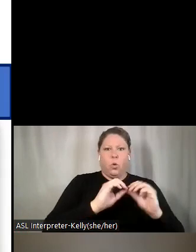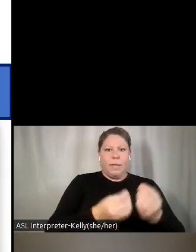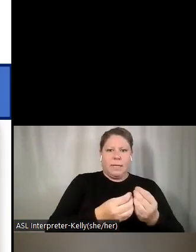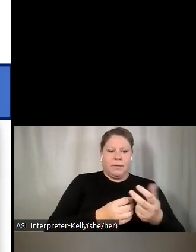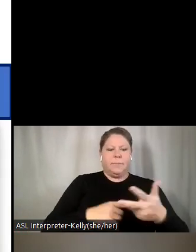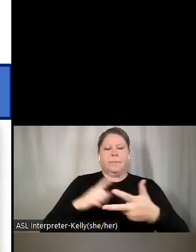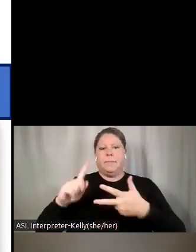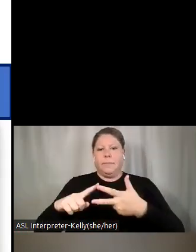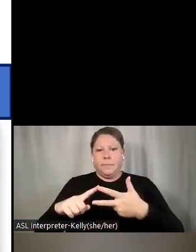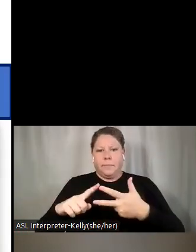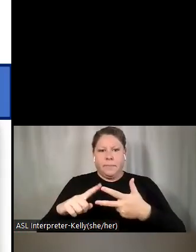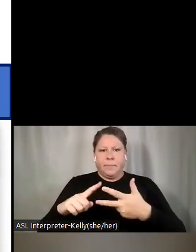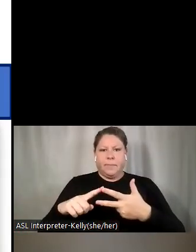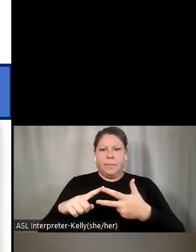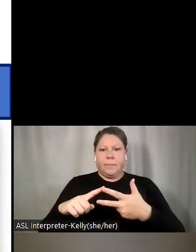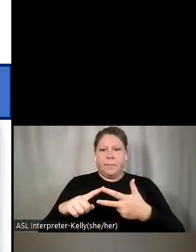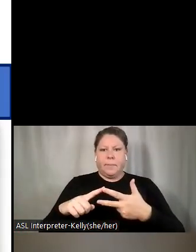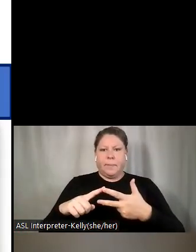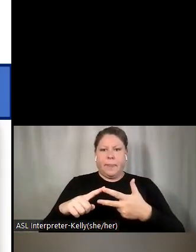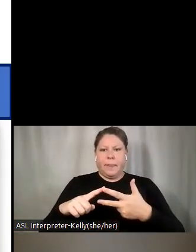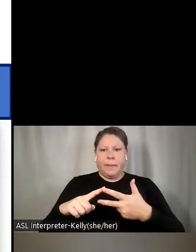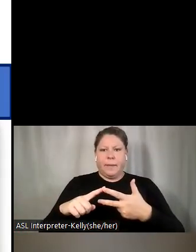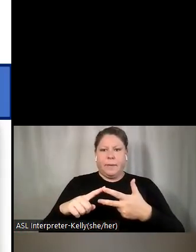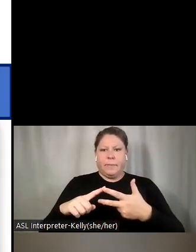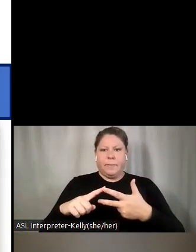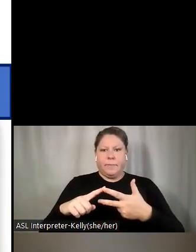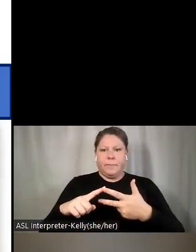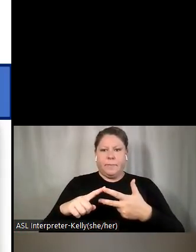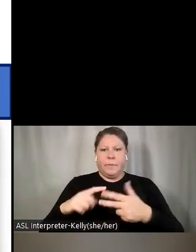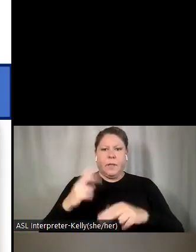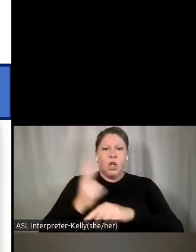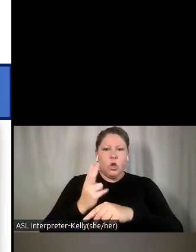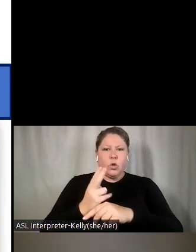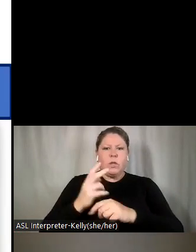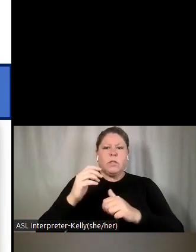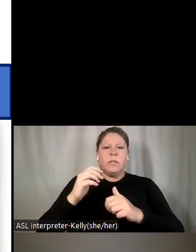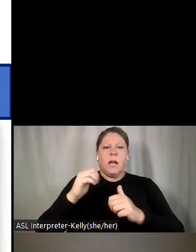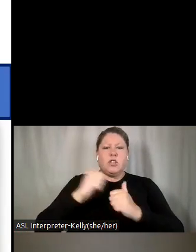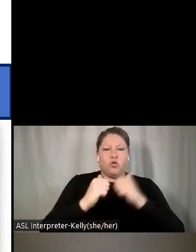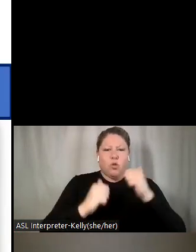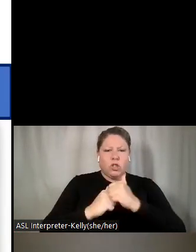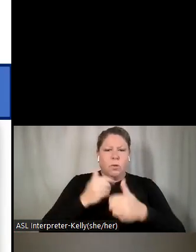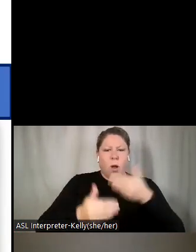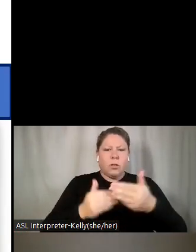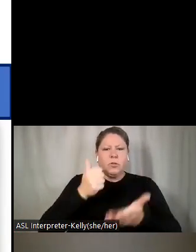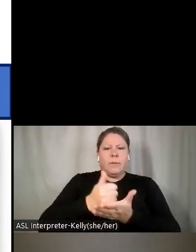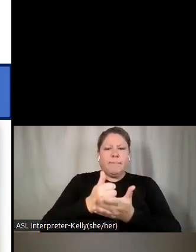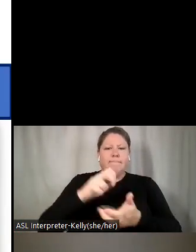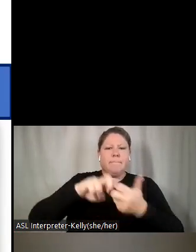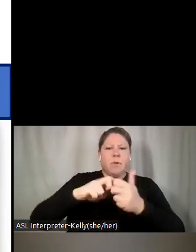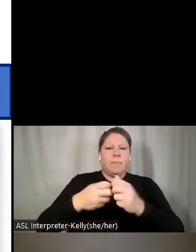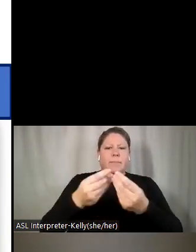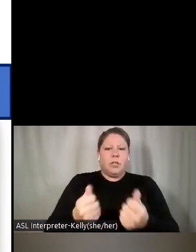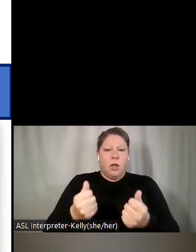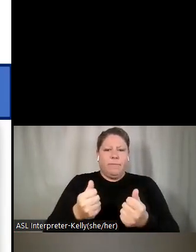area within A3s is to use a structured problem solving process that centers problem solvers